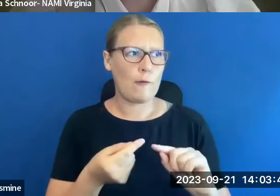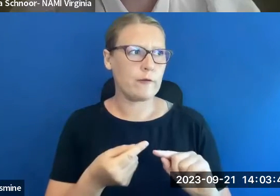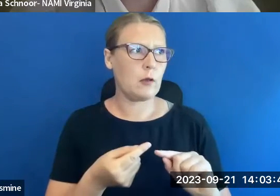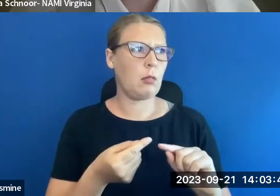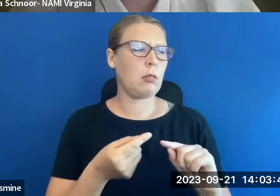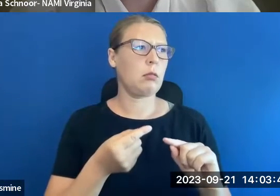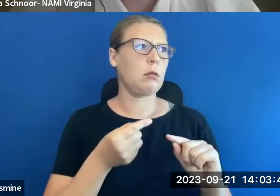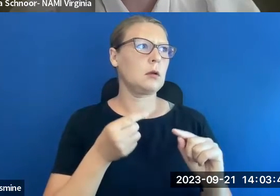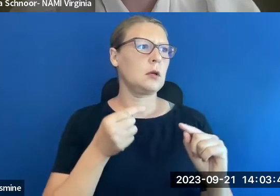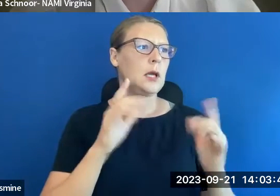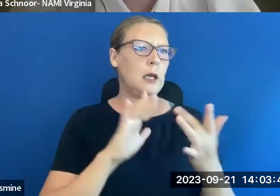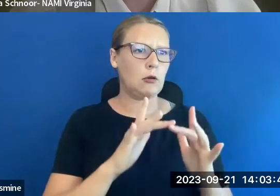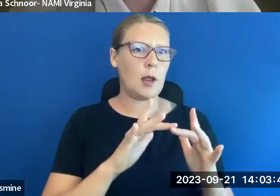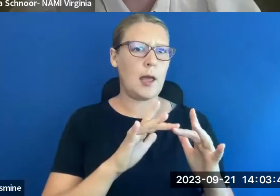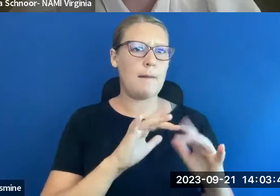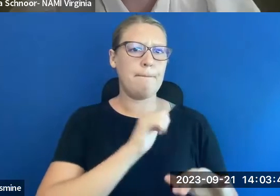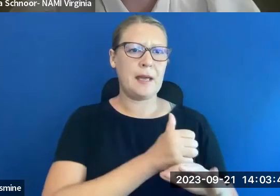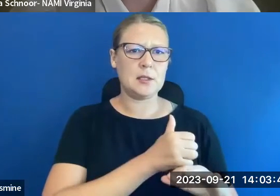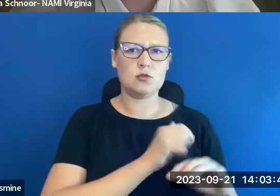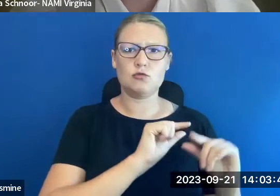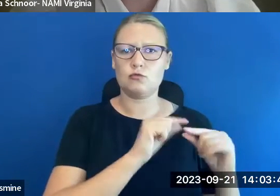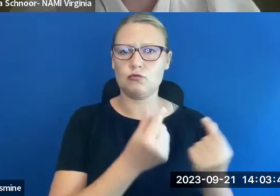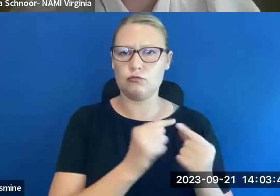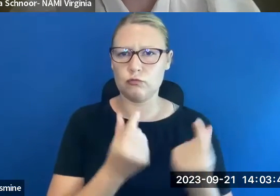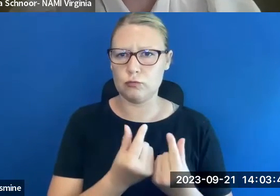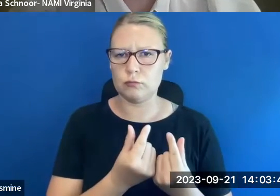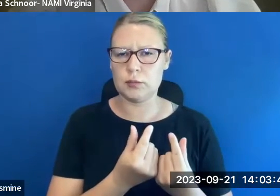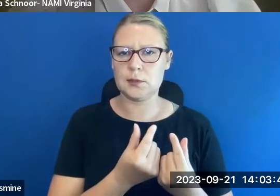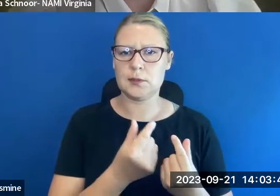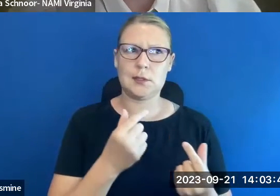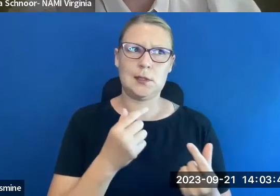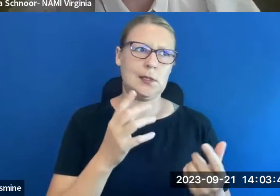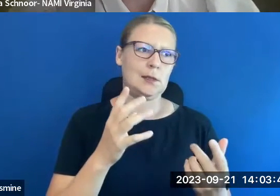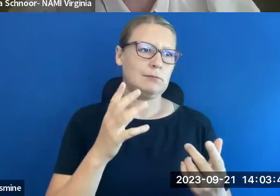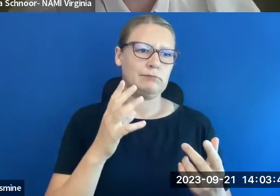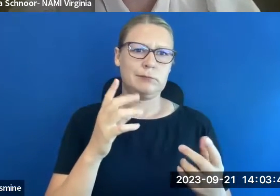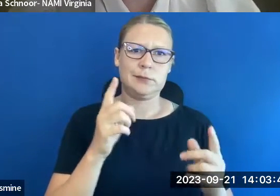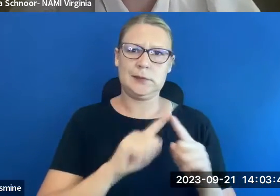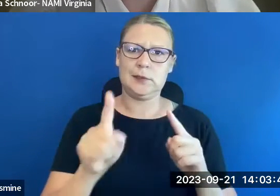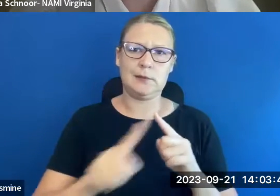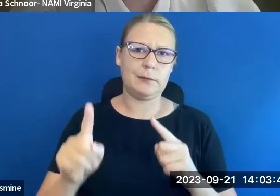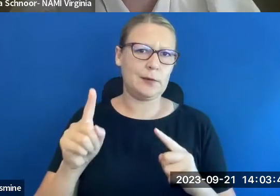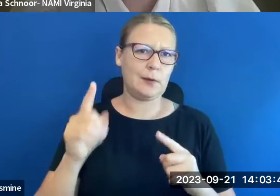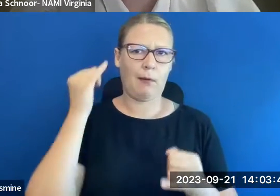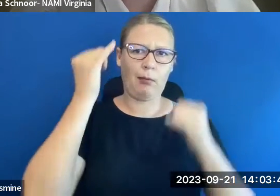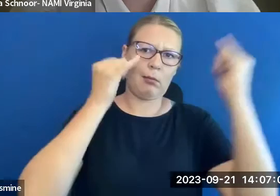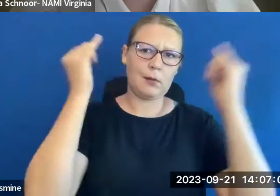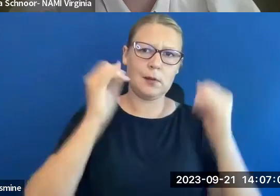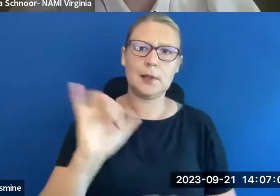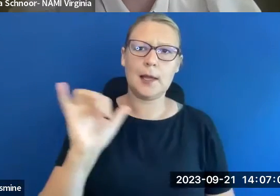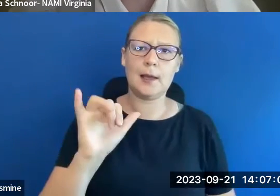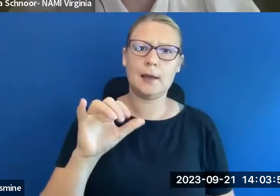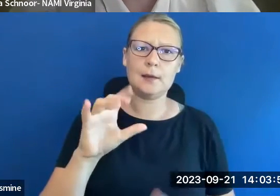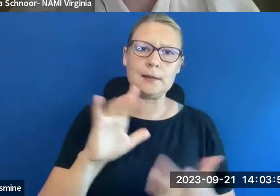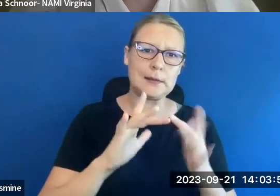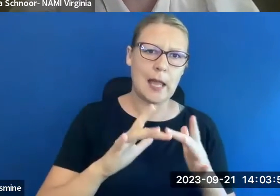and ideologies that our kids have to navigate online. From pro-anorexia content to cyberbullying to